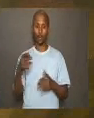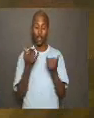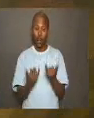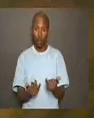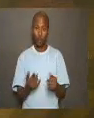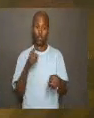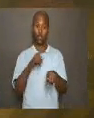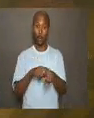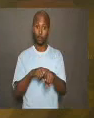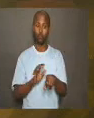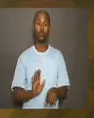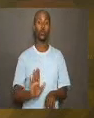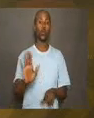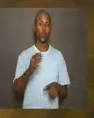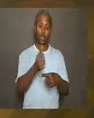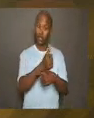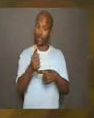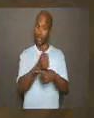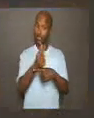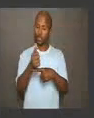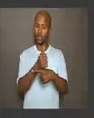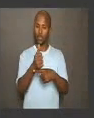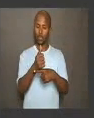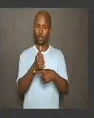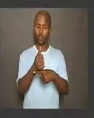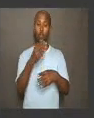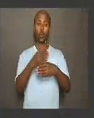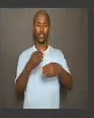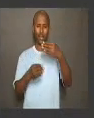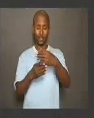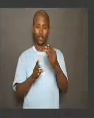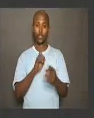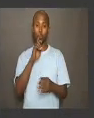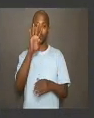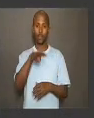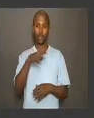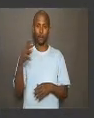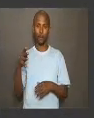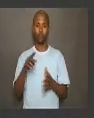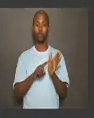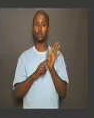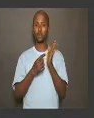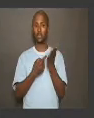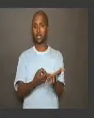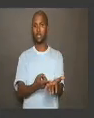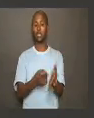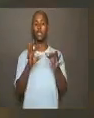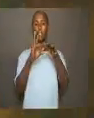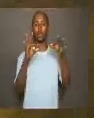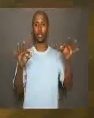Now it is time for you to try, students. Construct a truth table for these